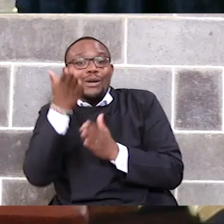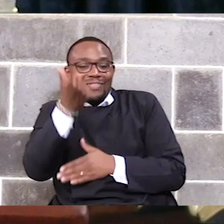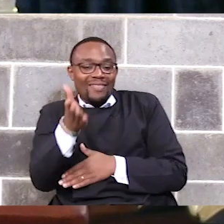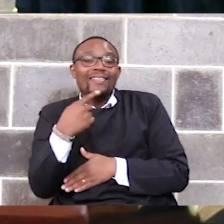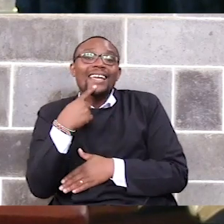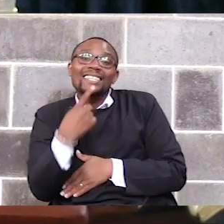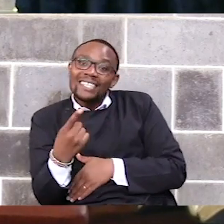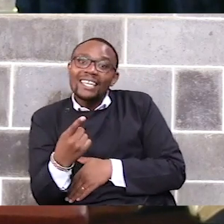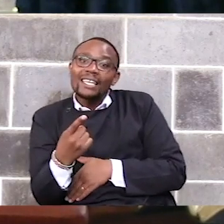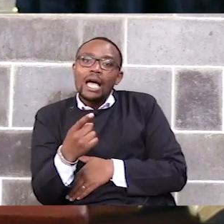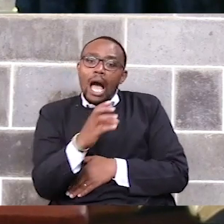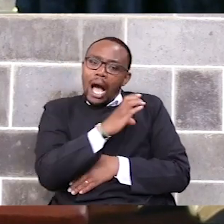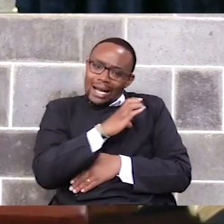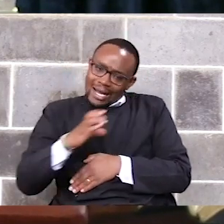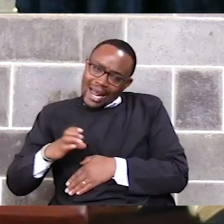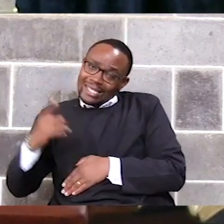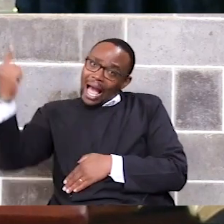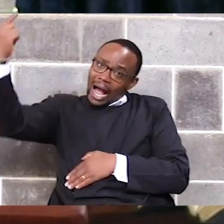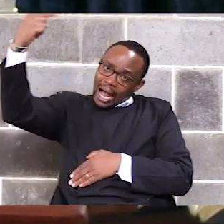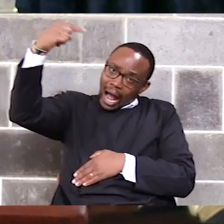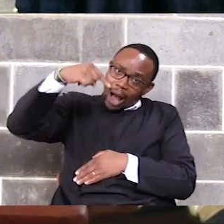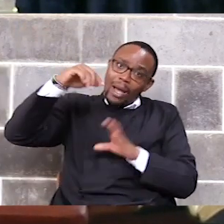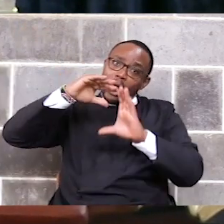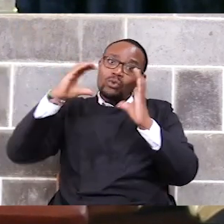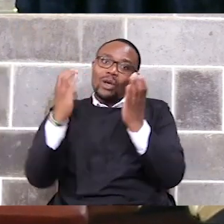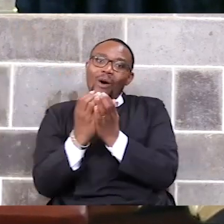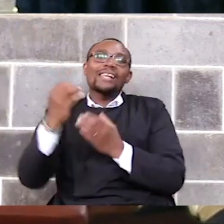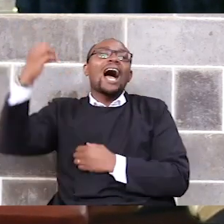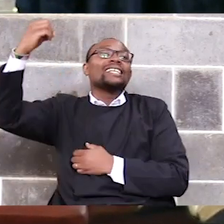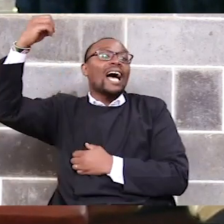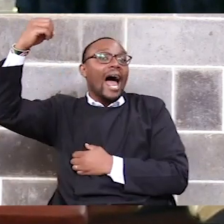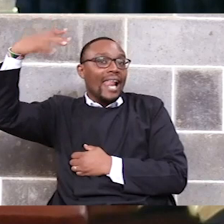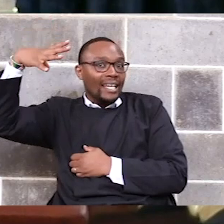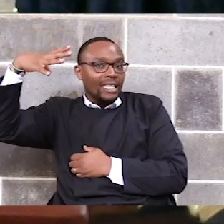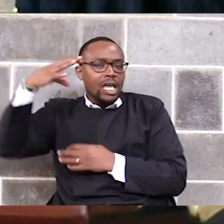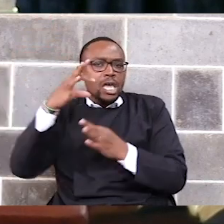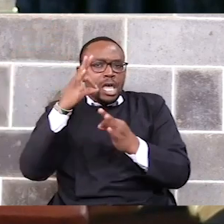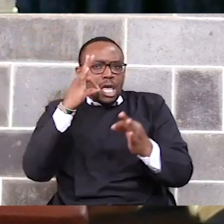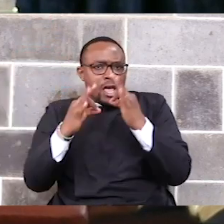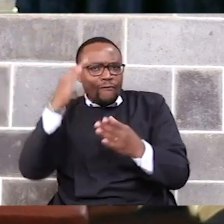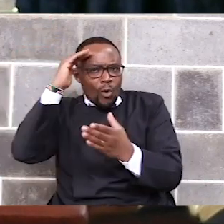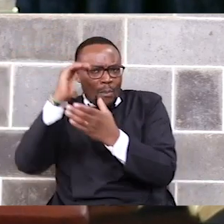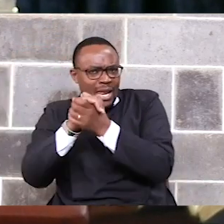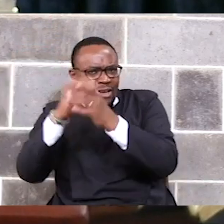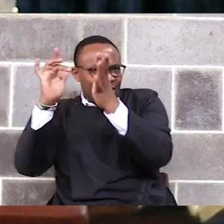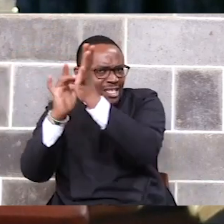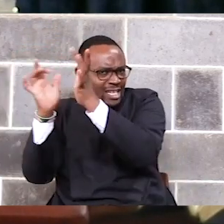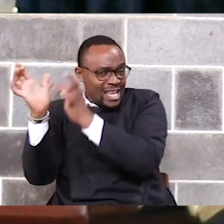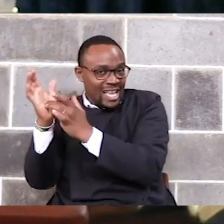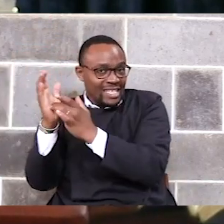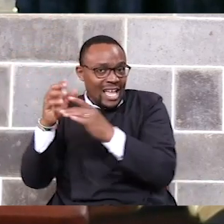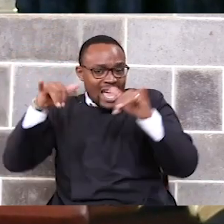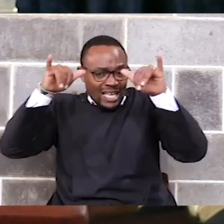that Christ came into the world as a light, so that no one who believes in me should stay in